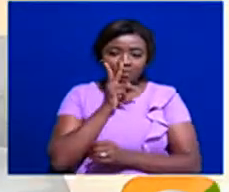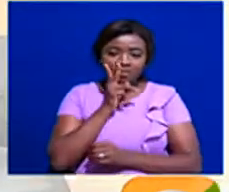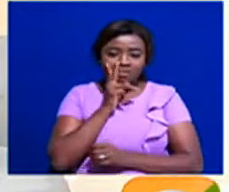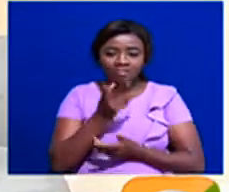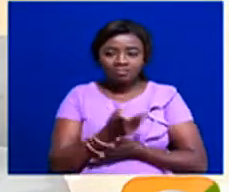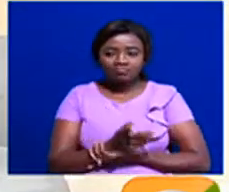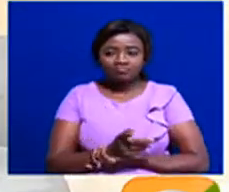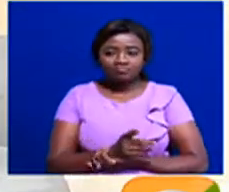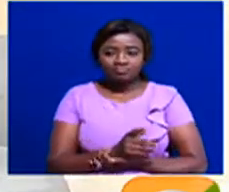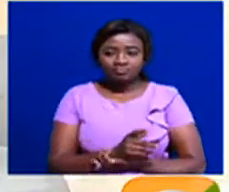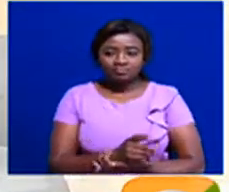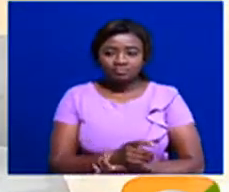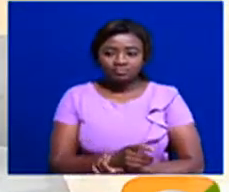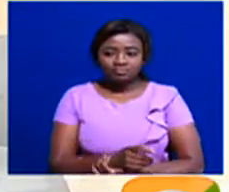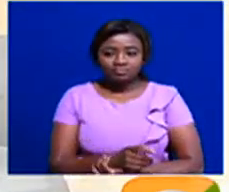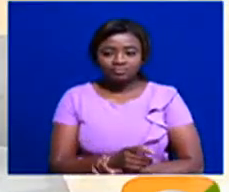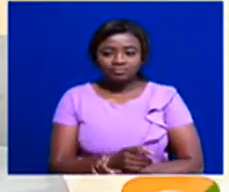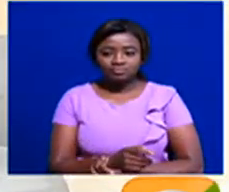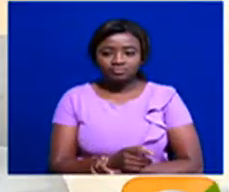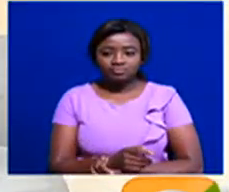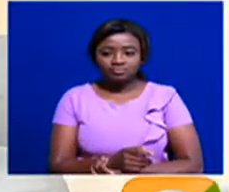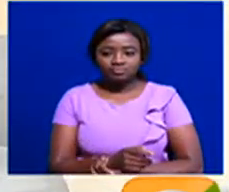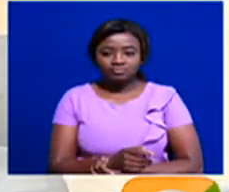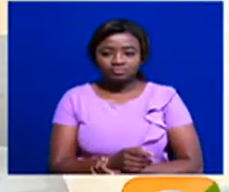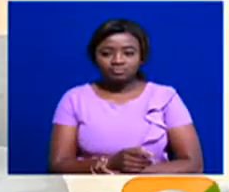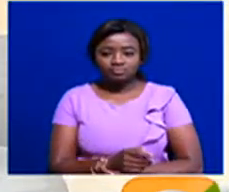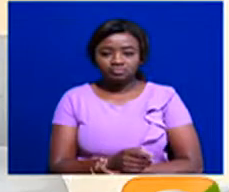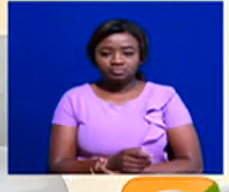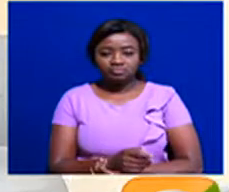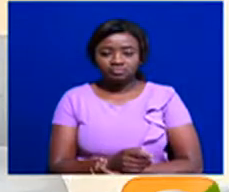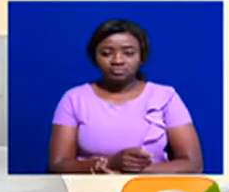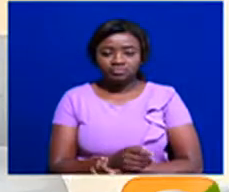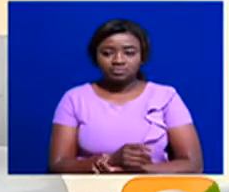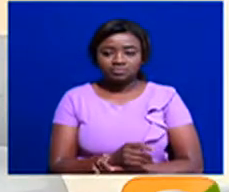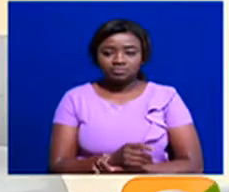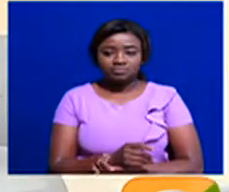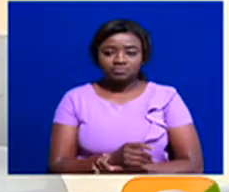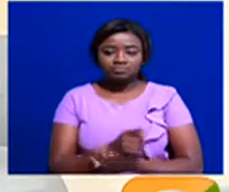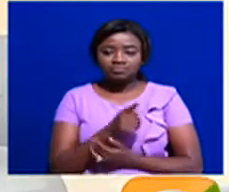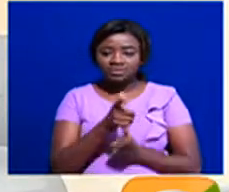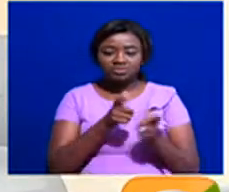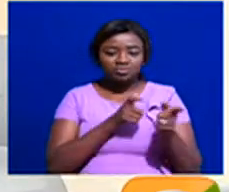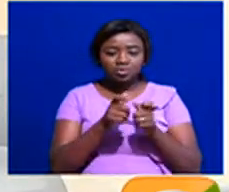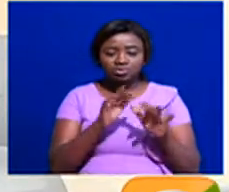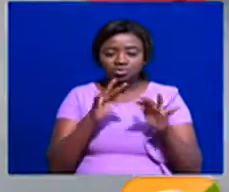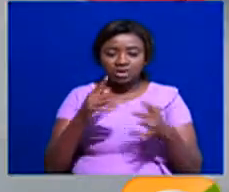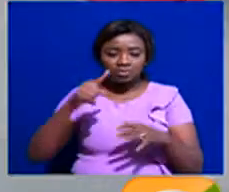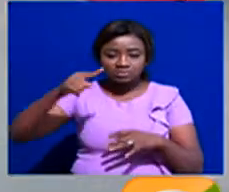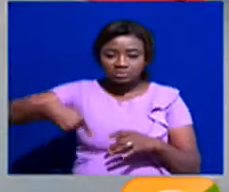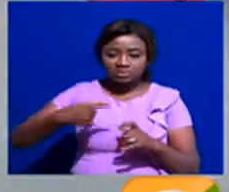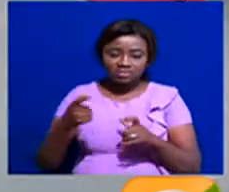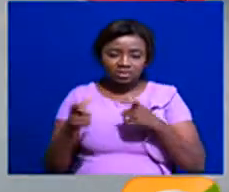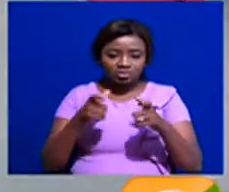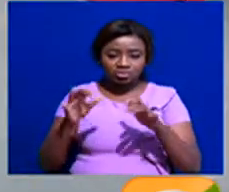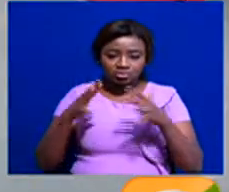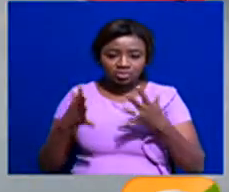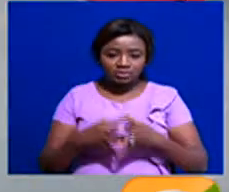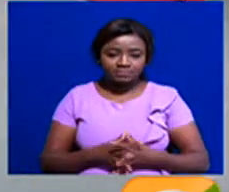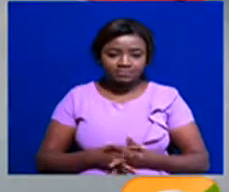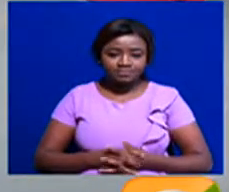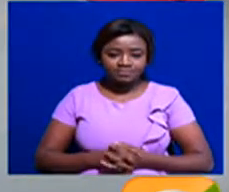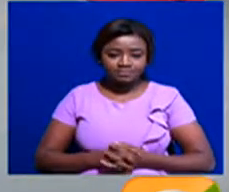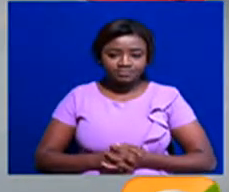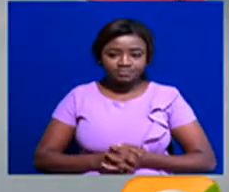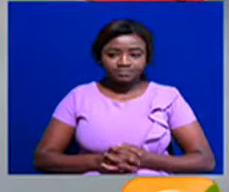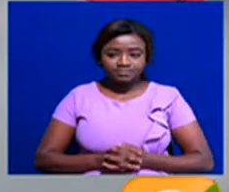being put under tobacco every year. How do you deal with that industry demand? What more needs to be put in place? Well, the important thing